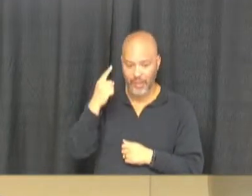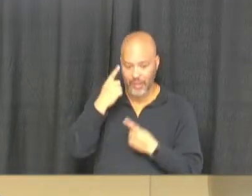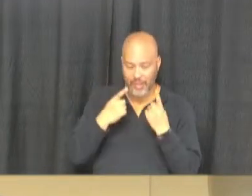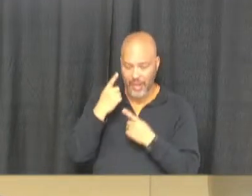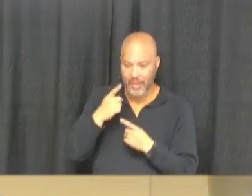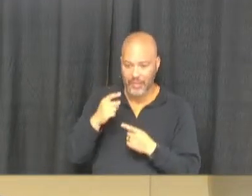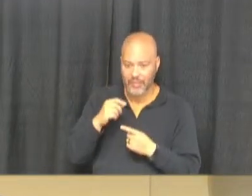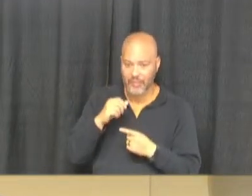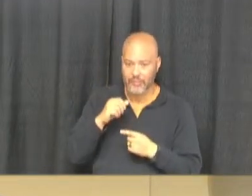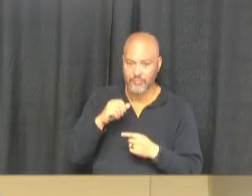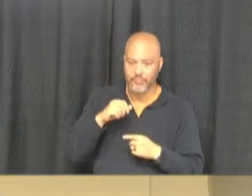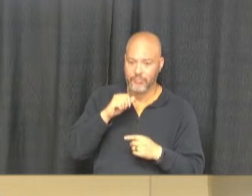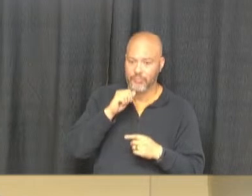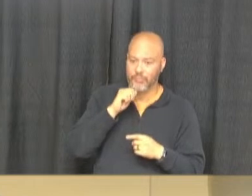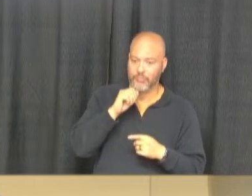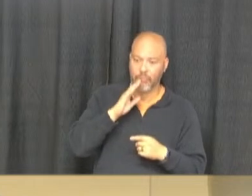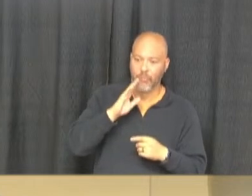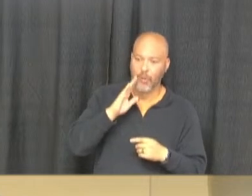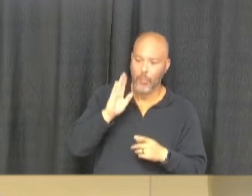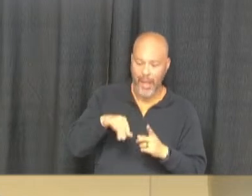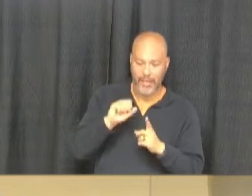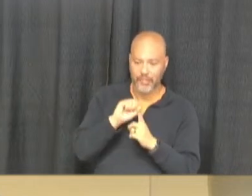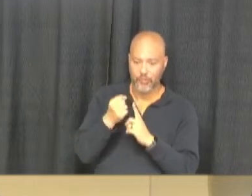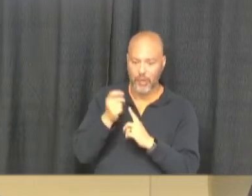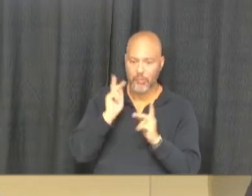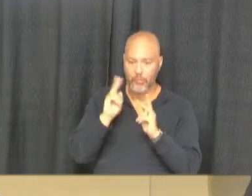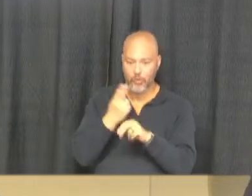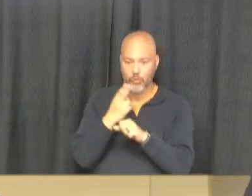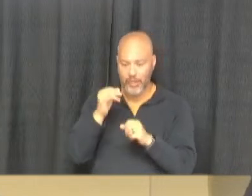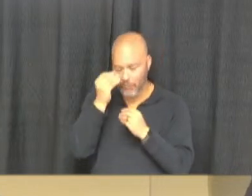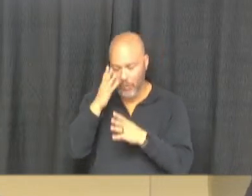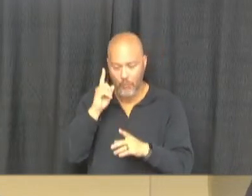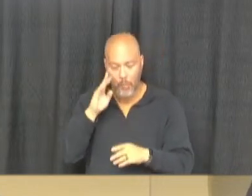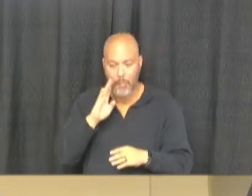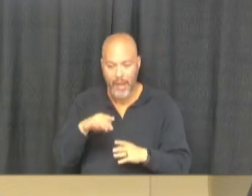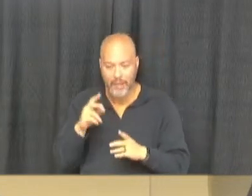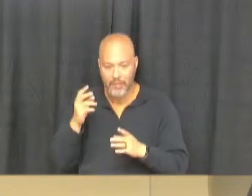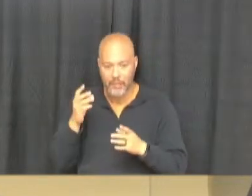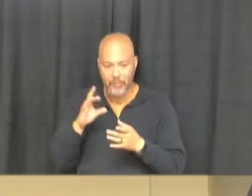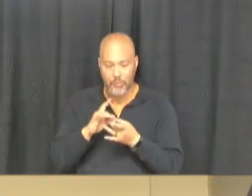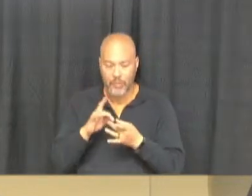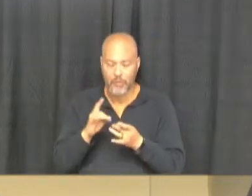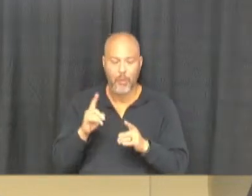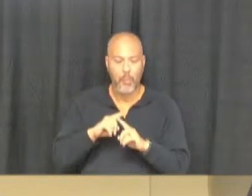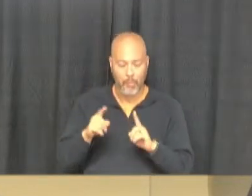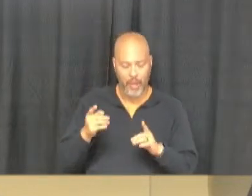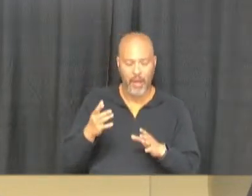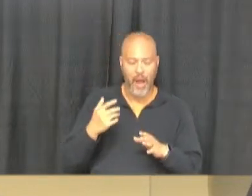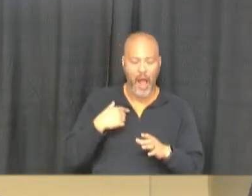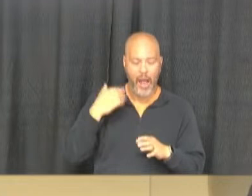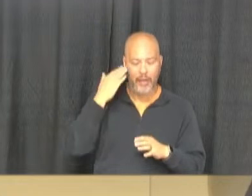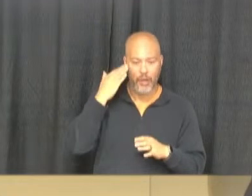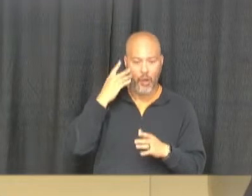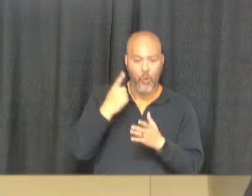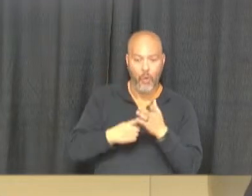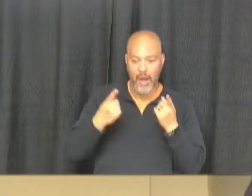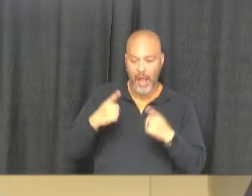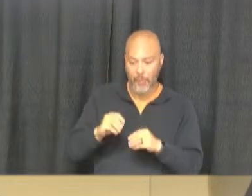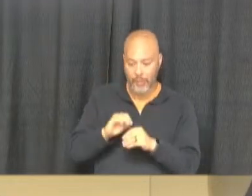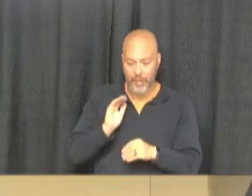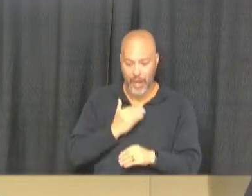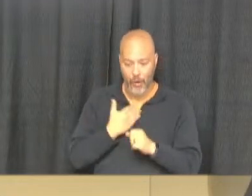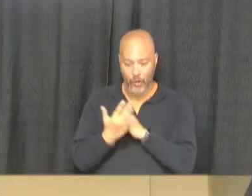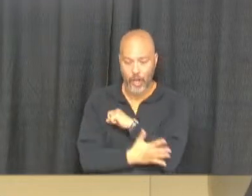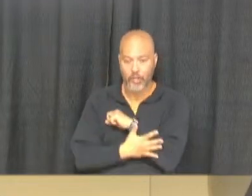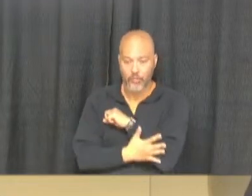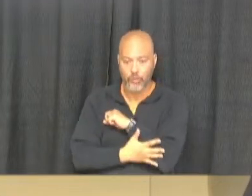not nefarious episodes out there, but I think in light of, I think a previous speaker spoke of what's going on in our nation,